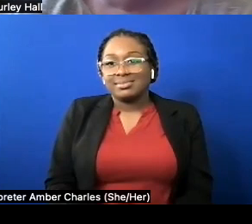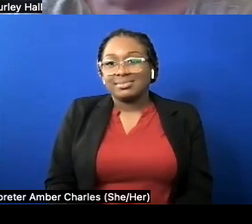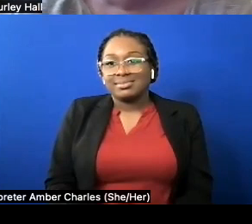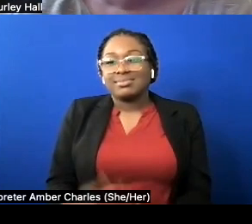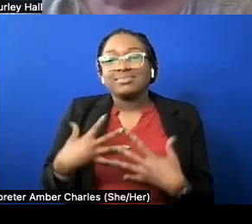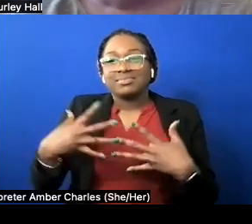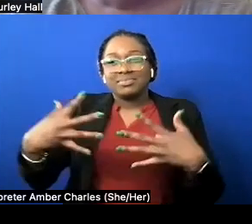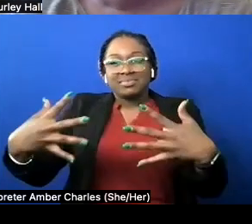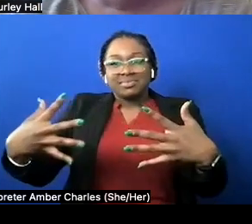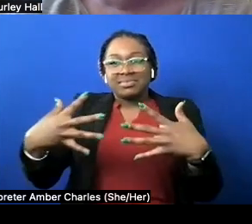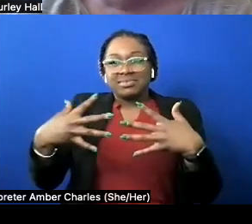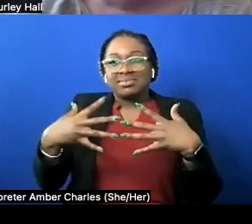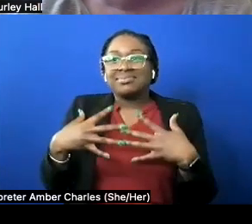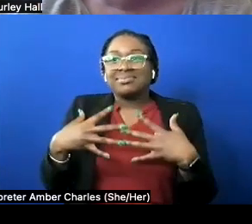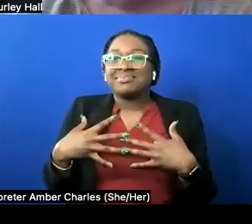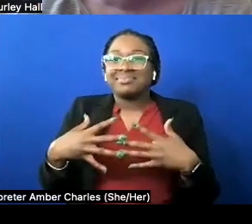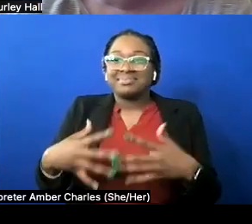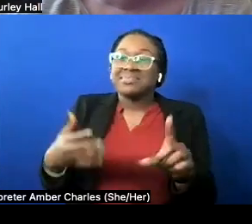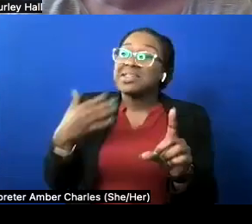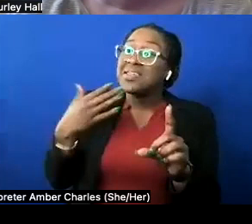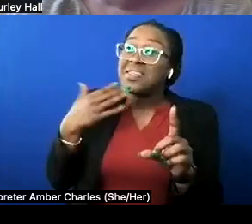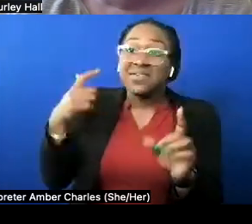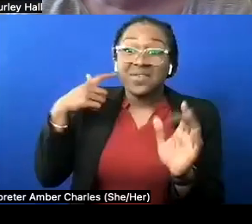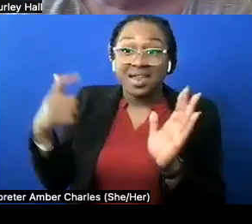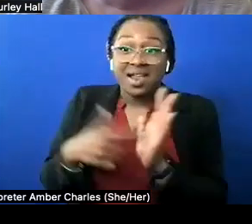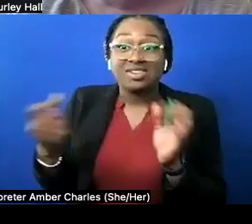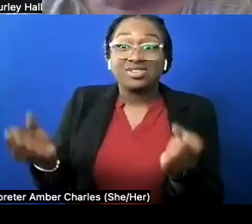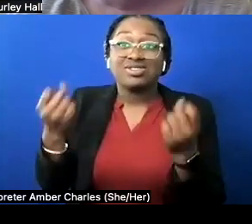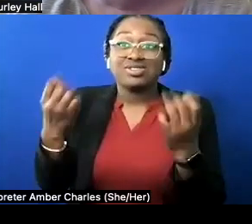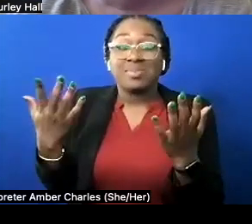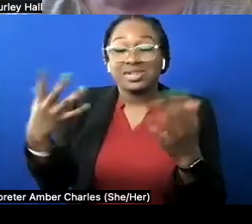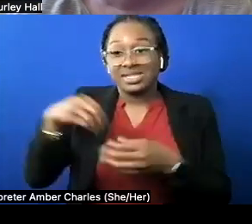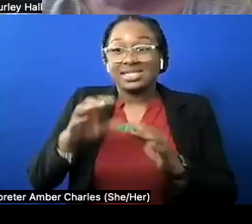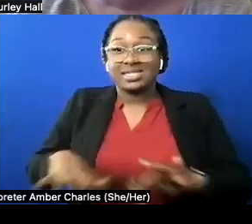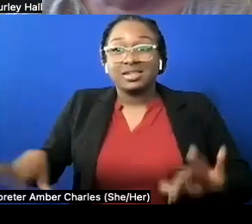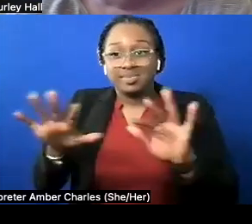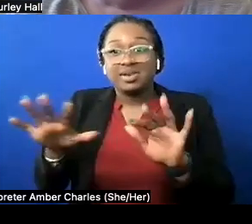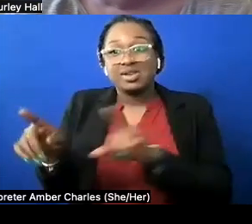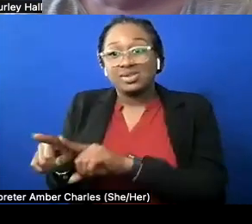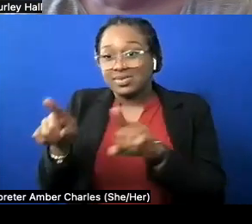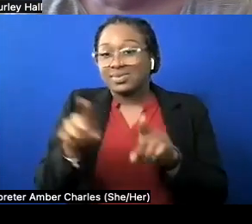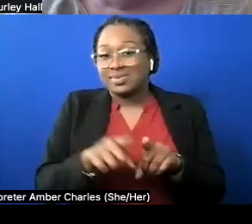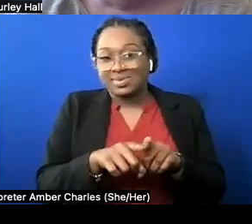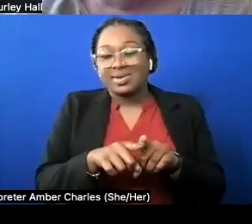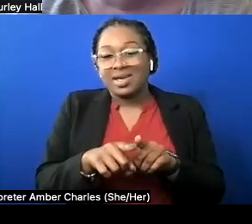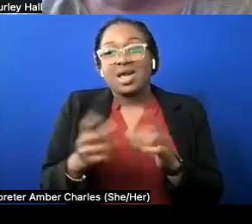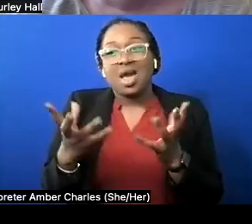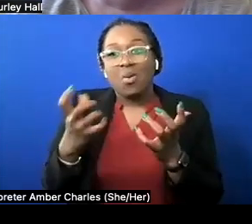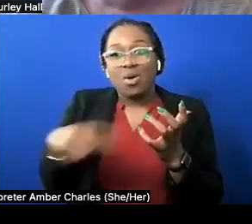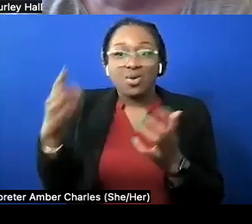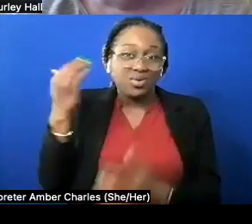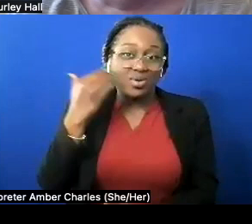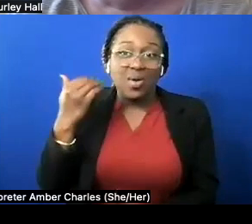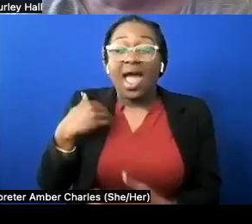Breathe. Thank you for acknowledging so much in this space. And also just, I want y'all to know that I care for my